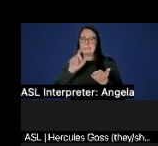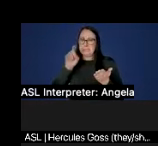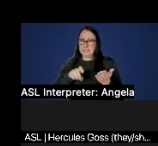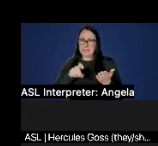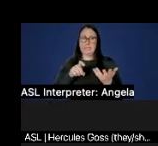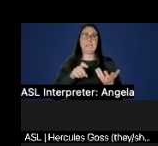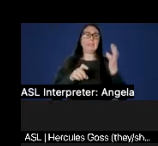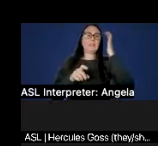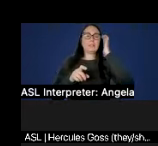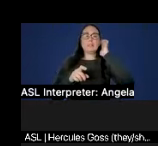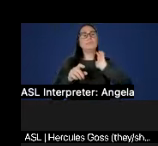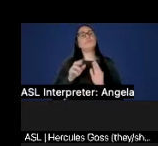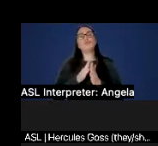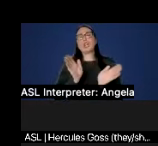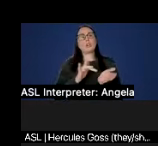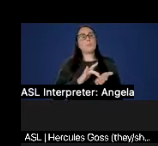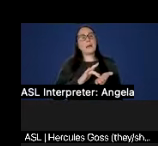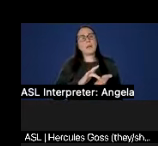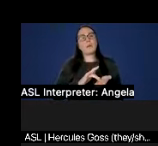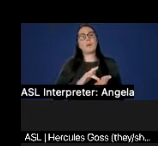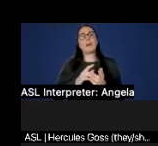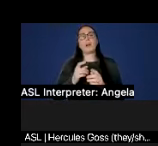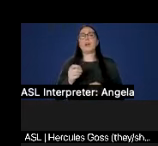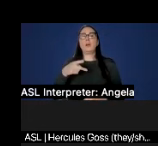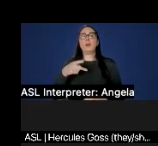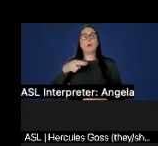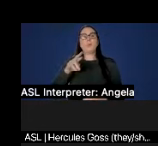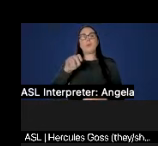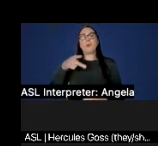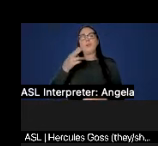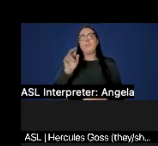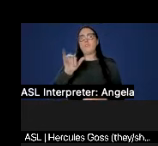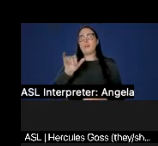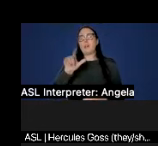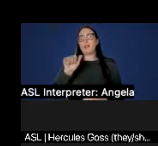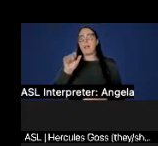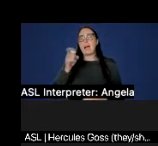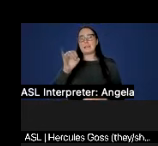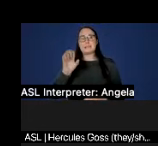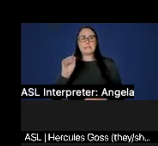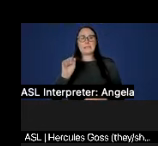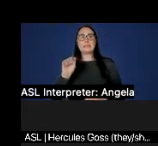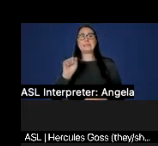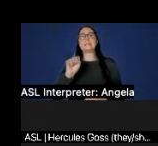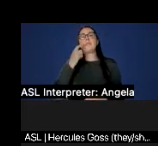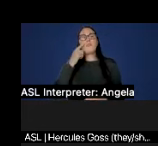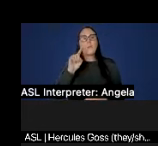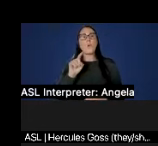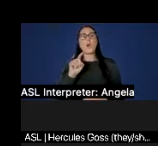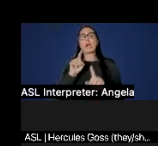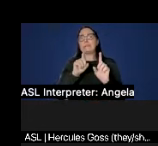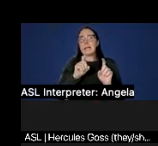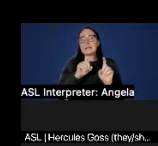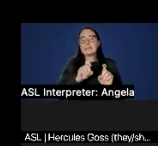prophylaxis for STIs, for HIV, permission to recontact the patient for